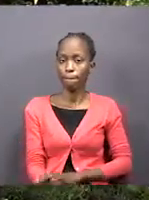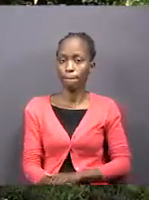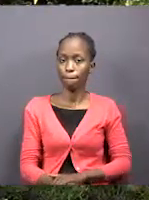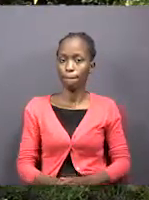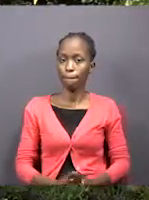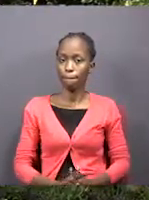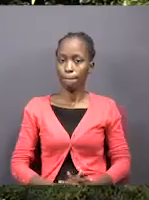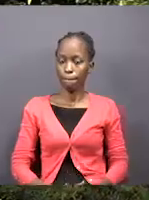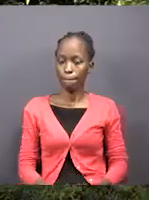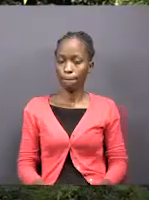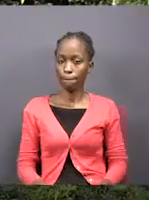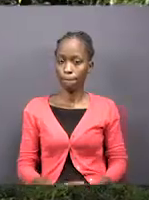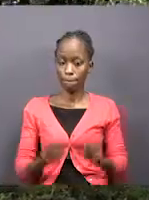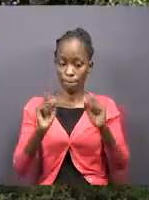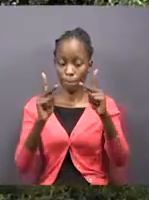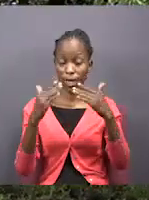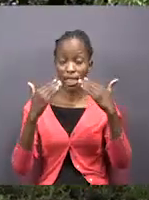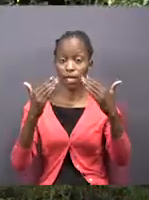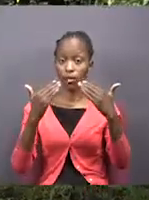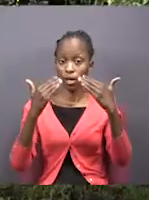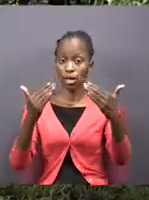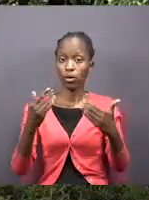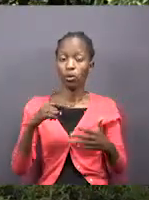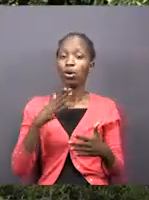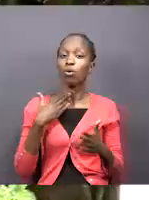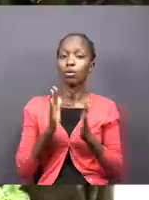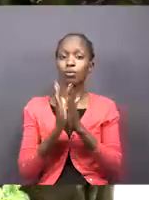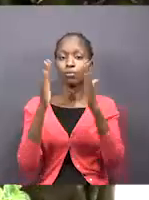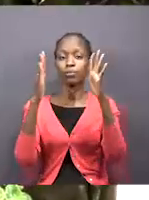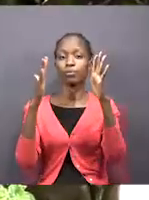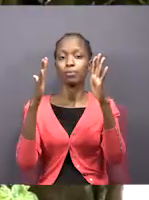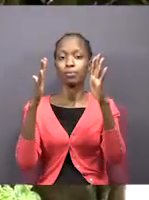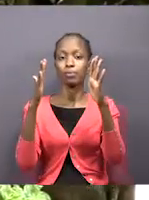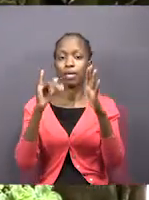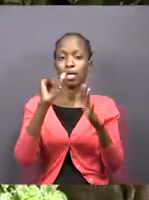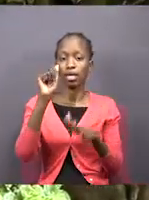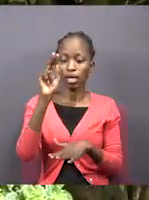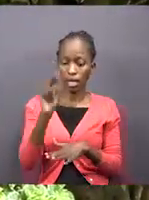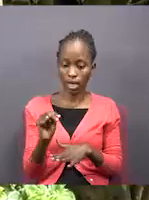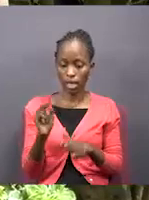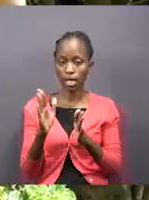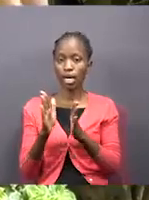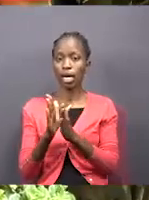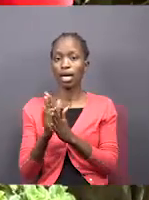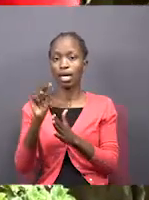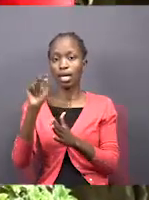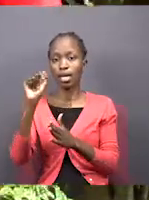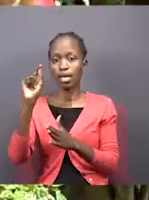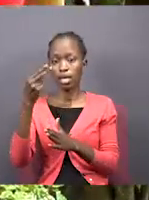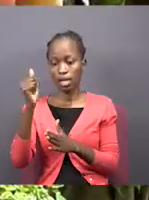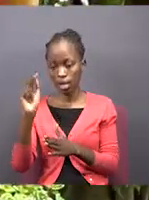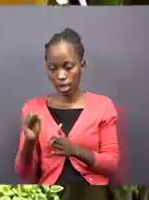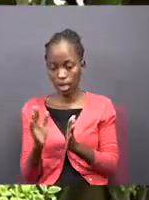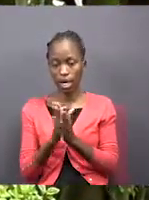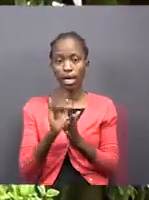Oh yeah. Yes, yes. Thank you so much. We want also to appreciate Ian, we want to appreciate Nathan, we